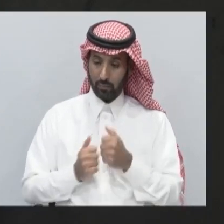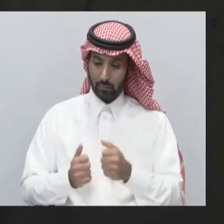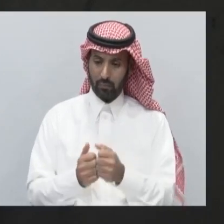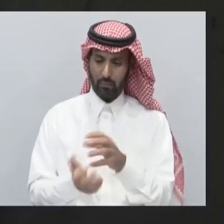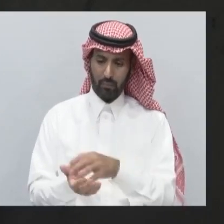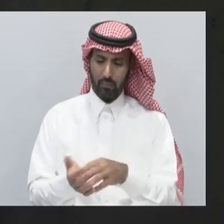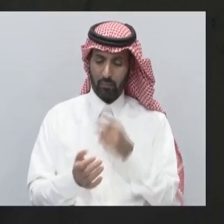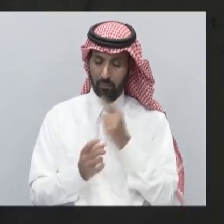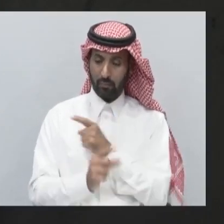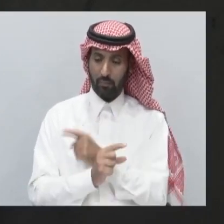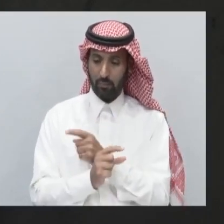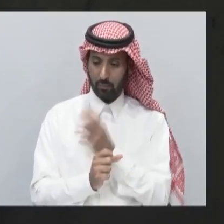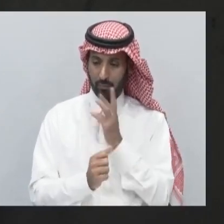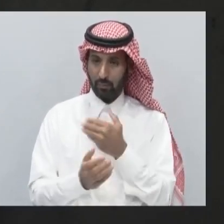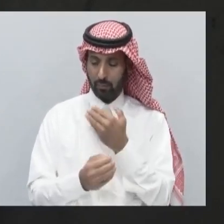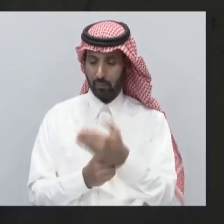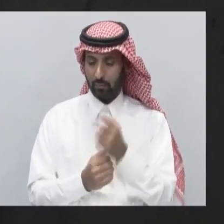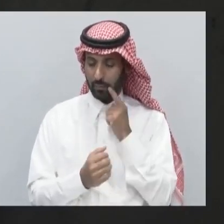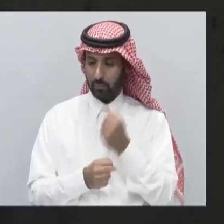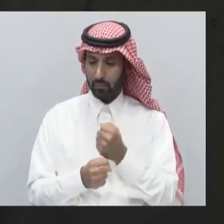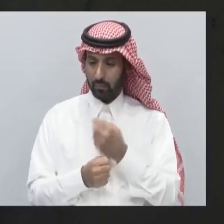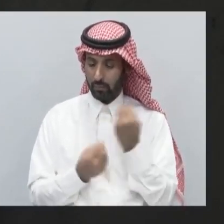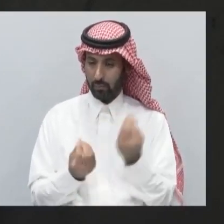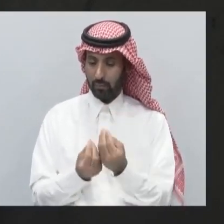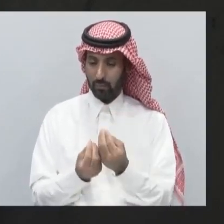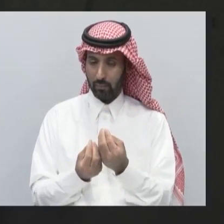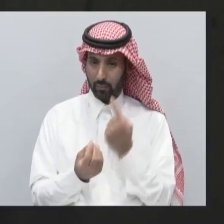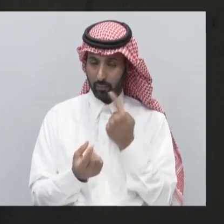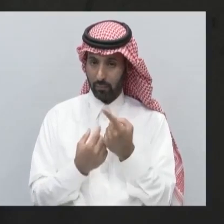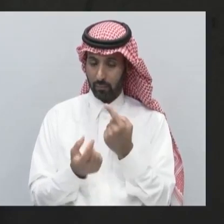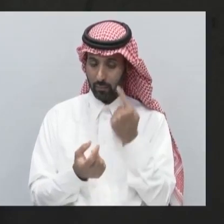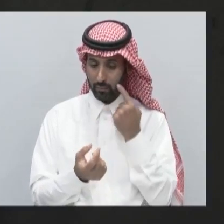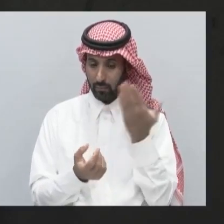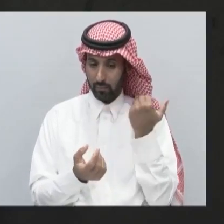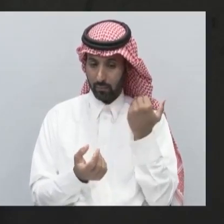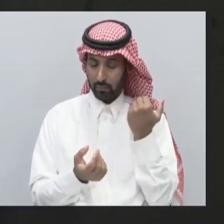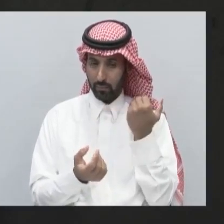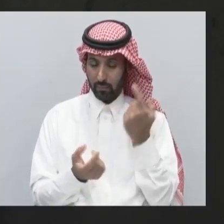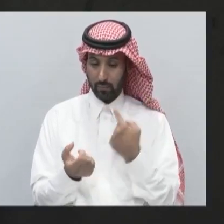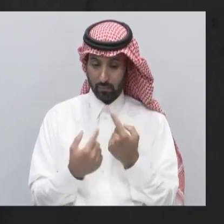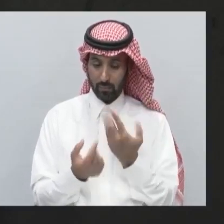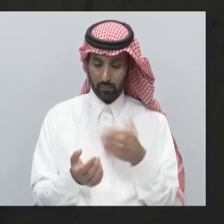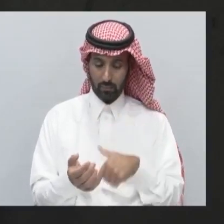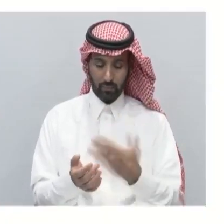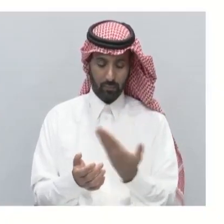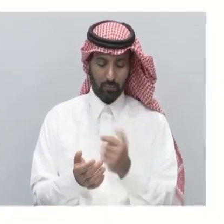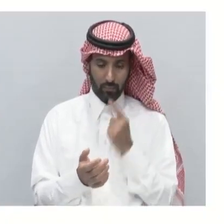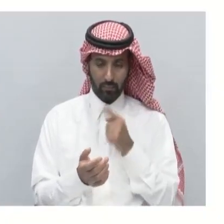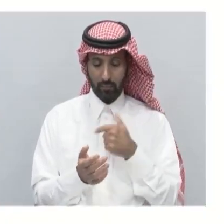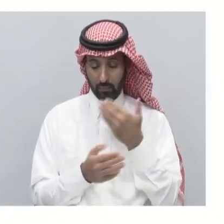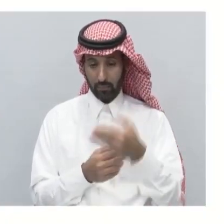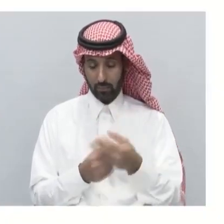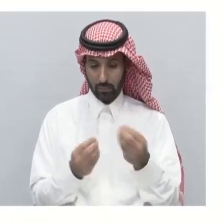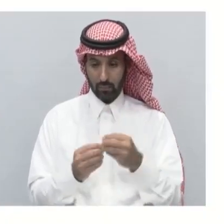relatives, teachers, and we're having business contact. And things that we have already discussed together in this lesson, you will be